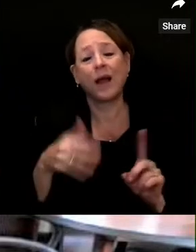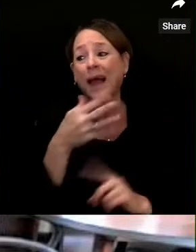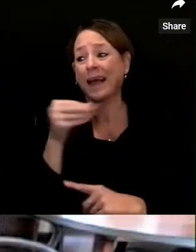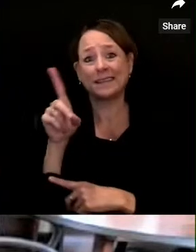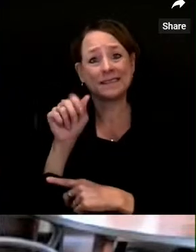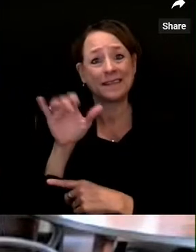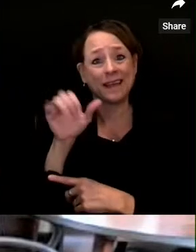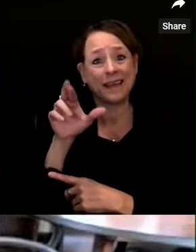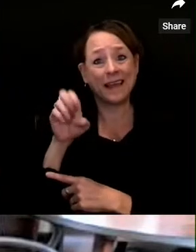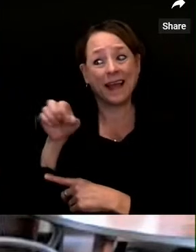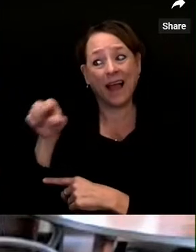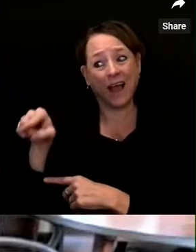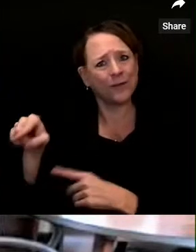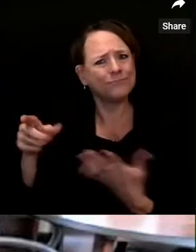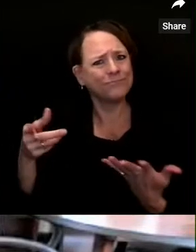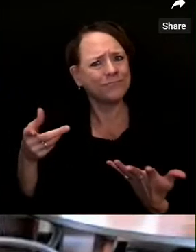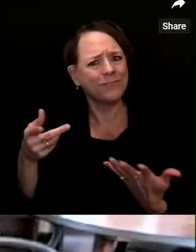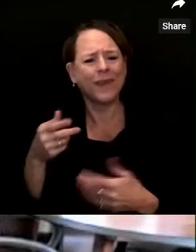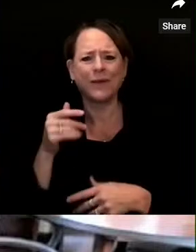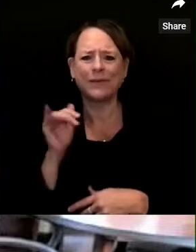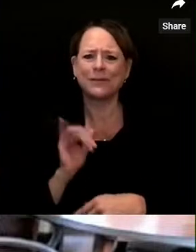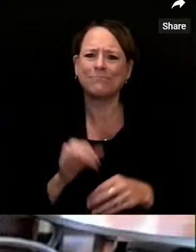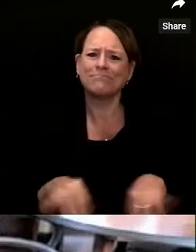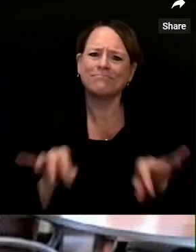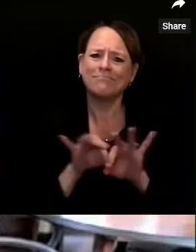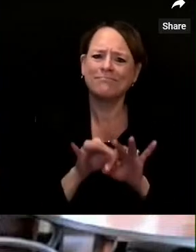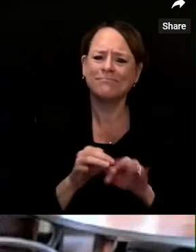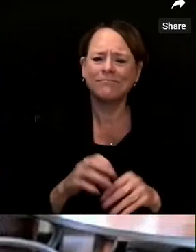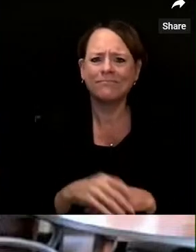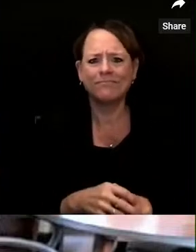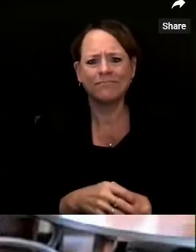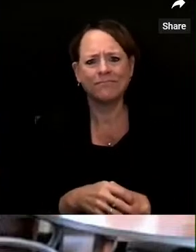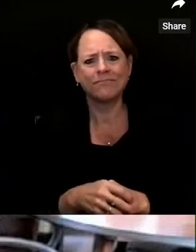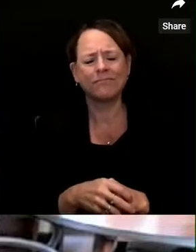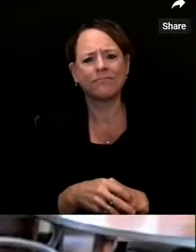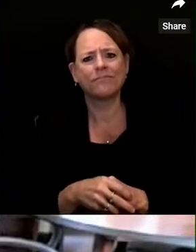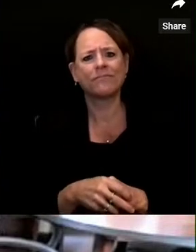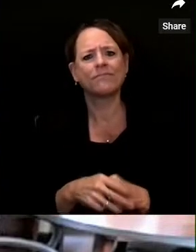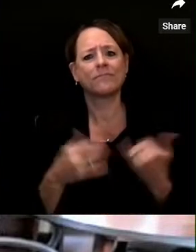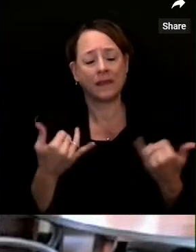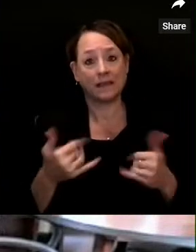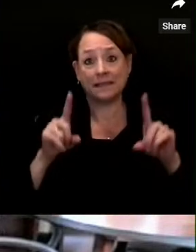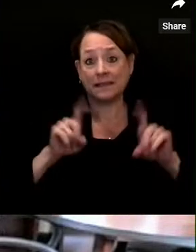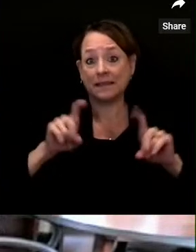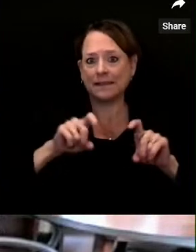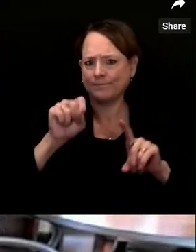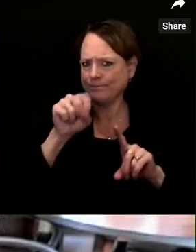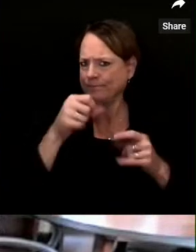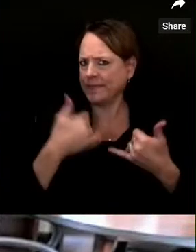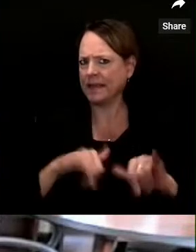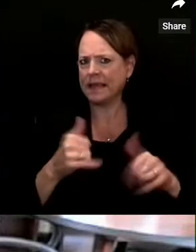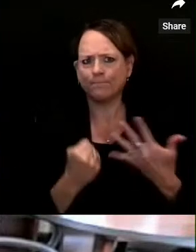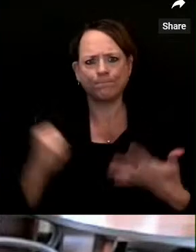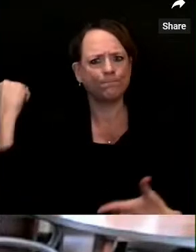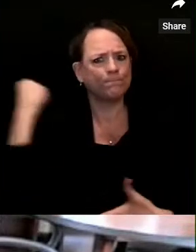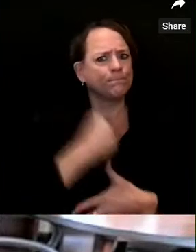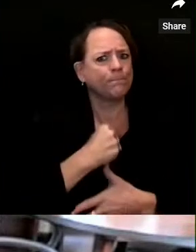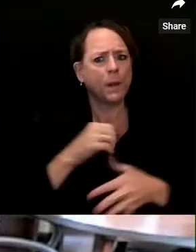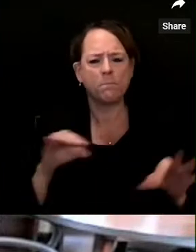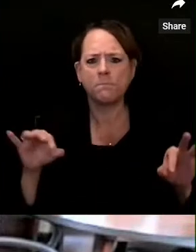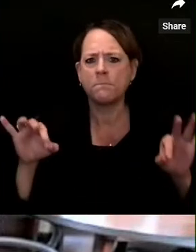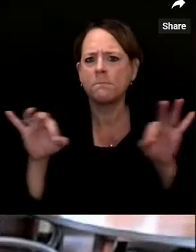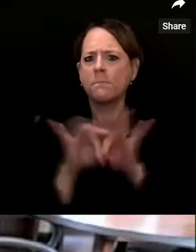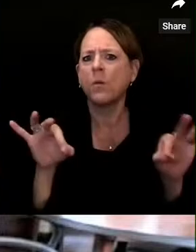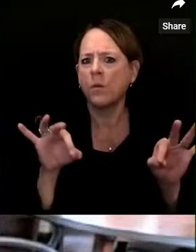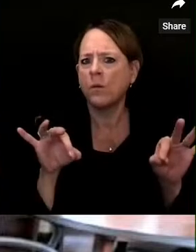testing continues to be very important. Our department has been working with hundreds of schools all across our state